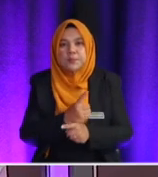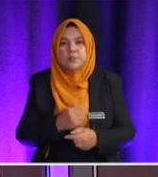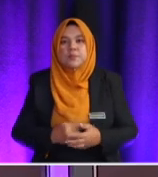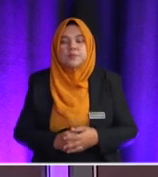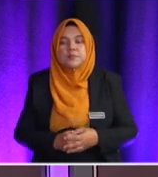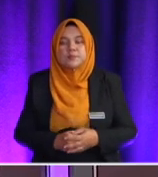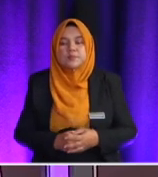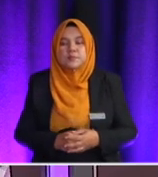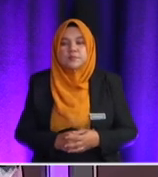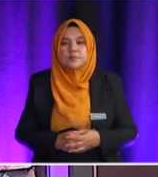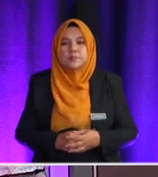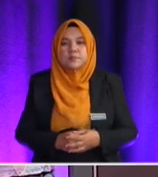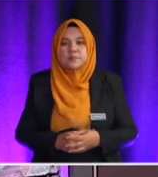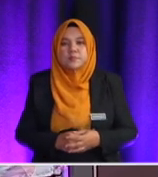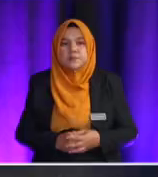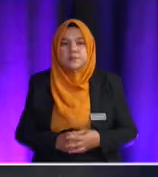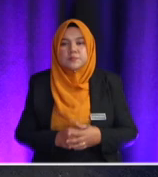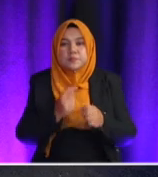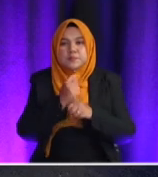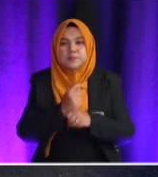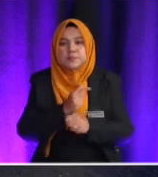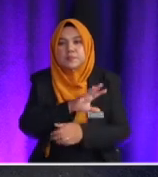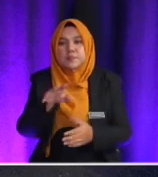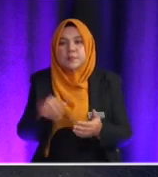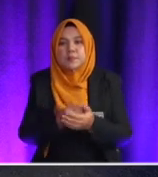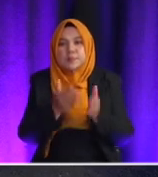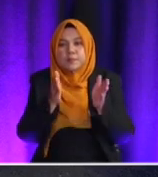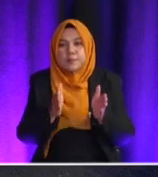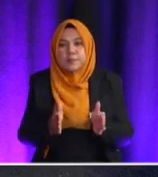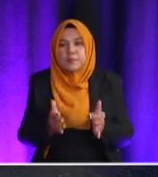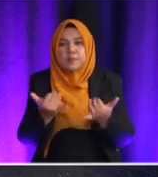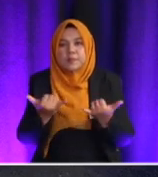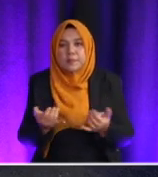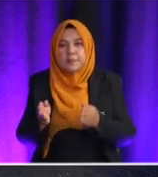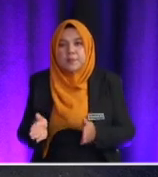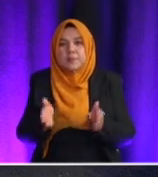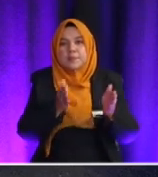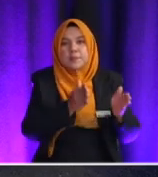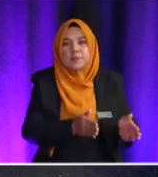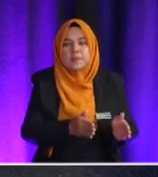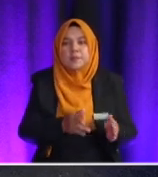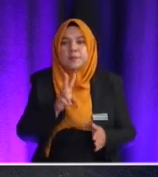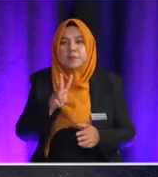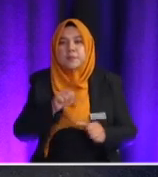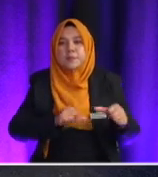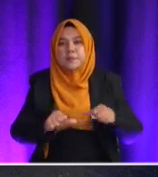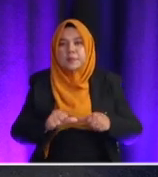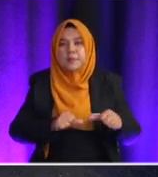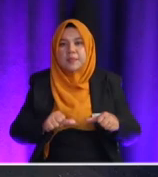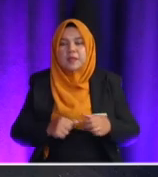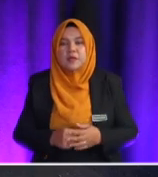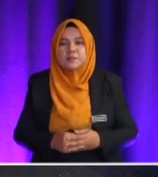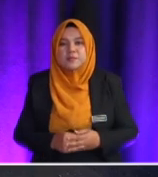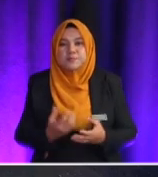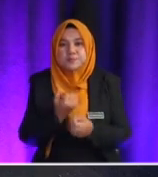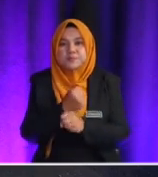So. Congratulations, everyone. Good job. So let us proceed to our second activity for this segment. Mm-hmm. Are you